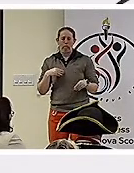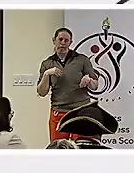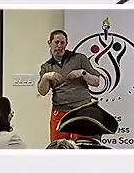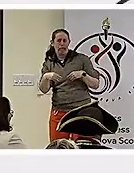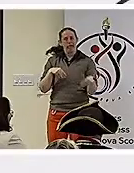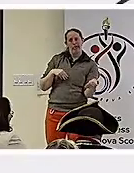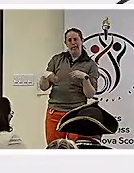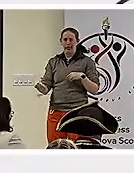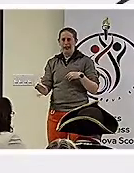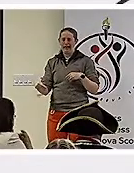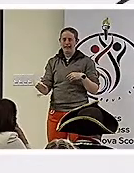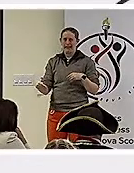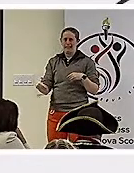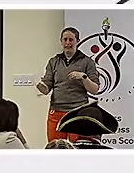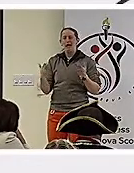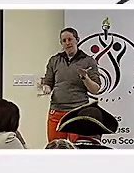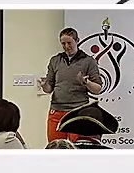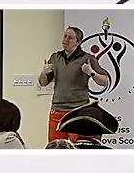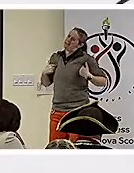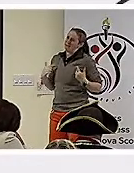me.